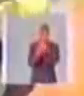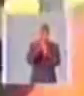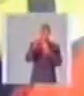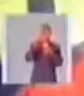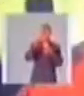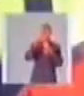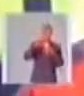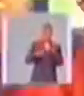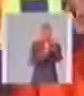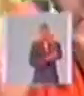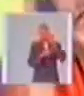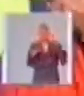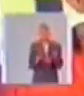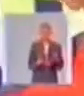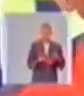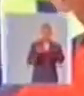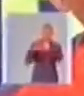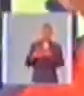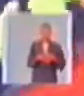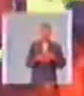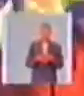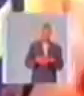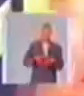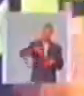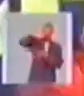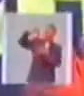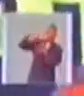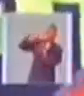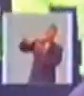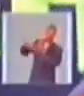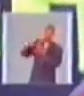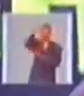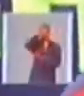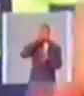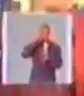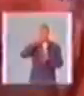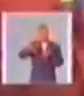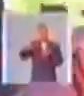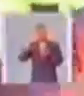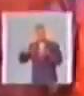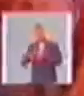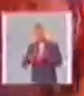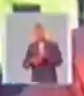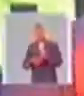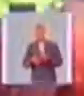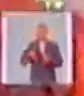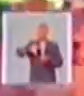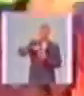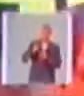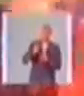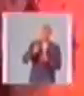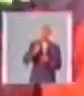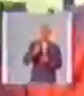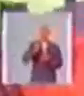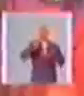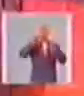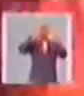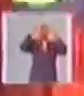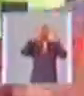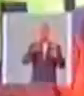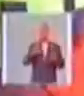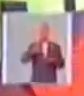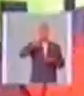America, United Kingdom, other African countries, also for Biara, what you tight when I saw it down and that day,